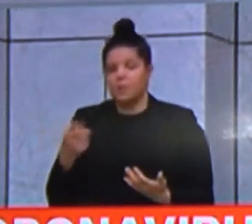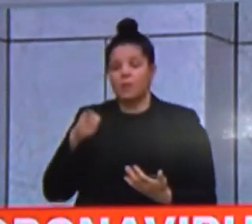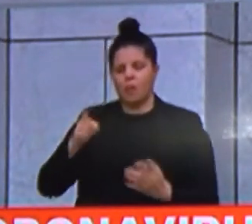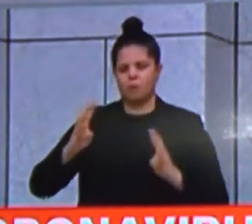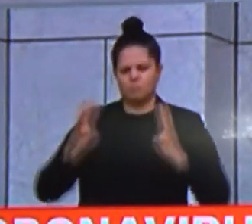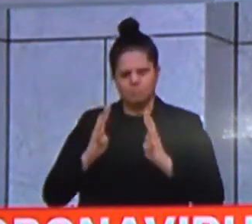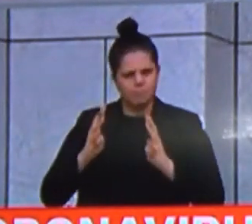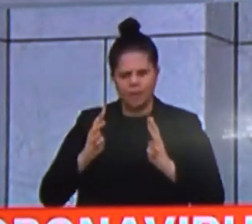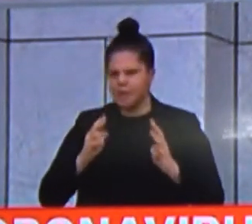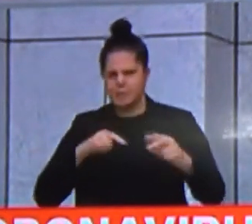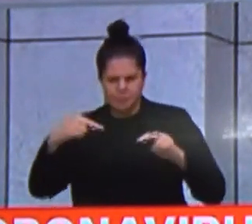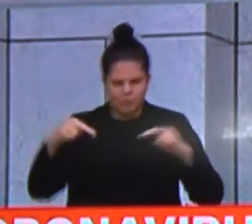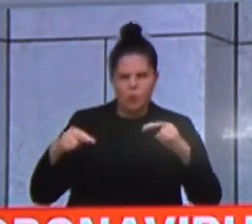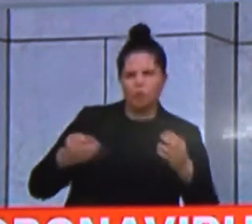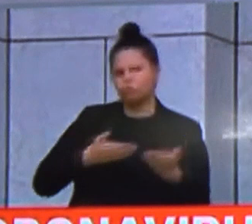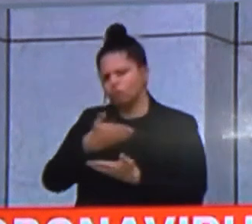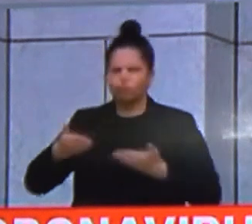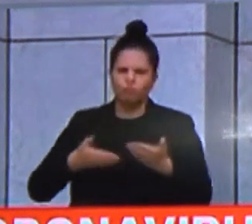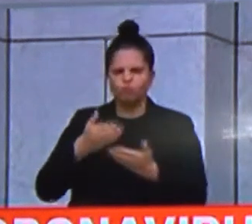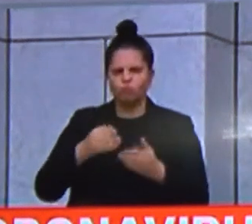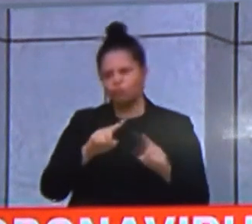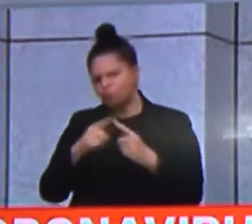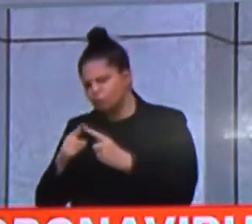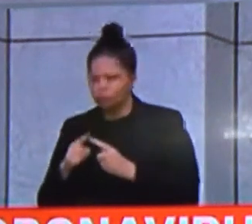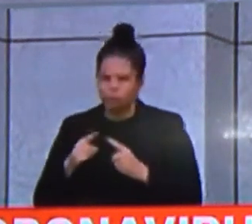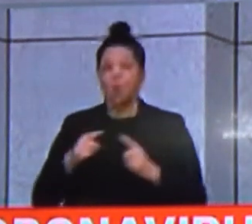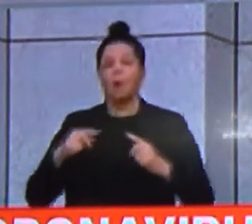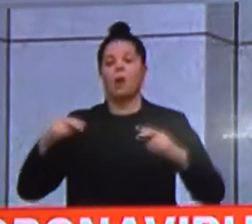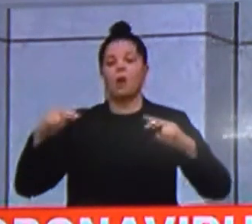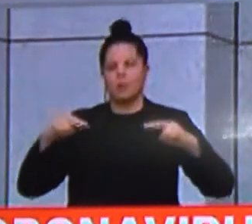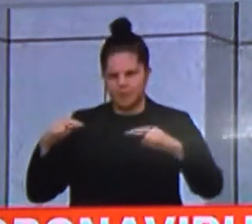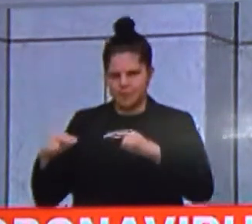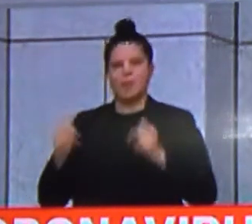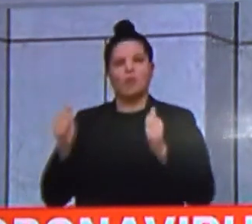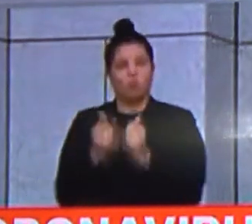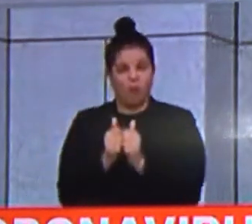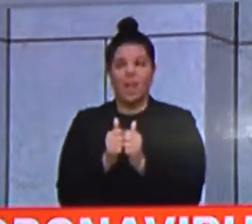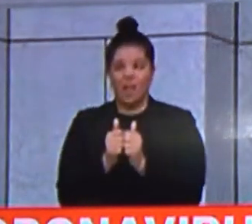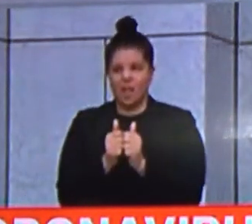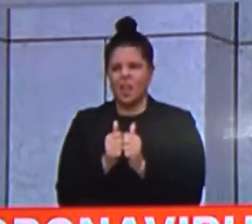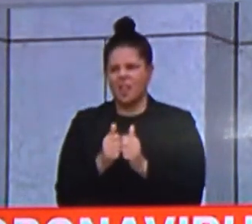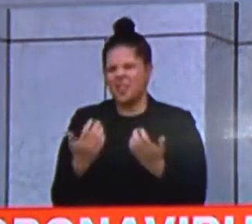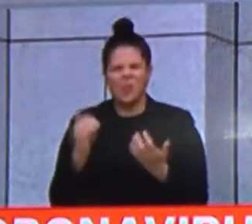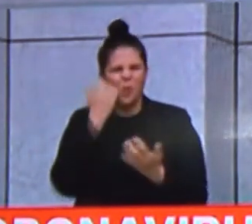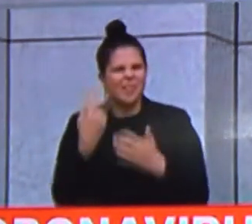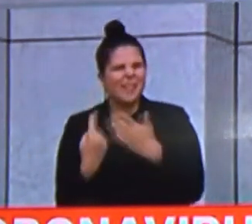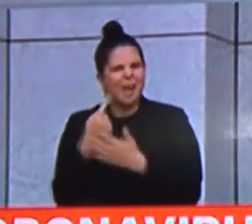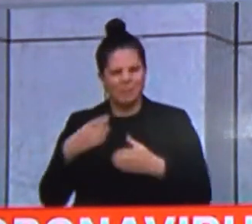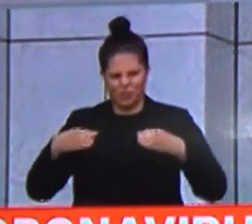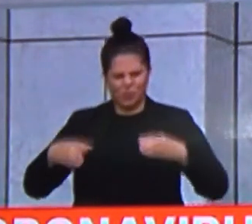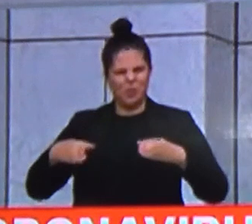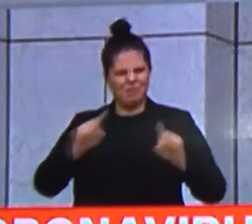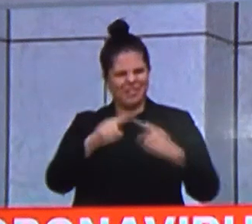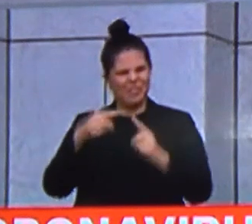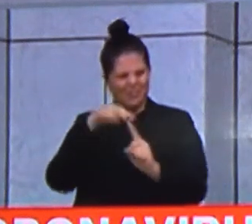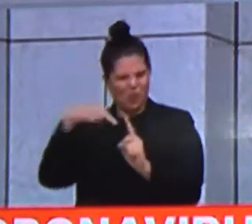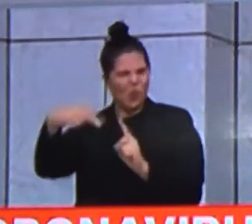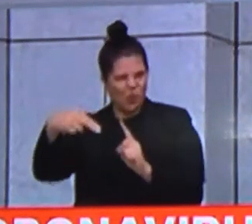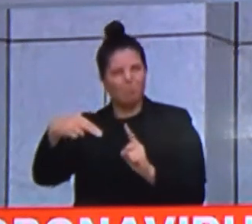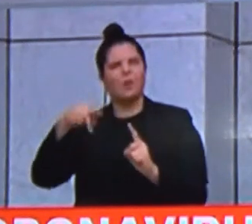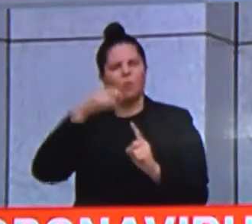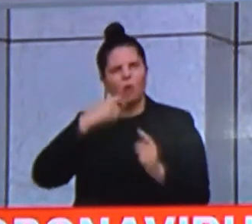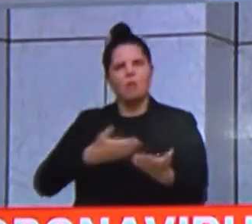what they need to do. And I think that messaging that has been coming out of particularly the health workers and the nurses is the most effective plea I think anyone